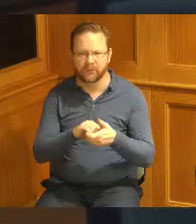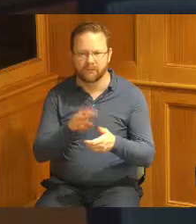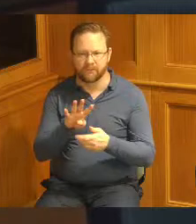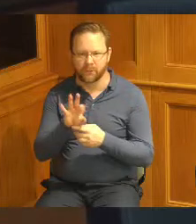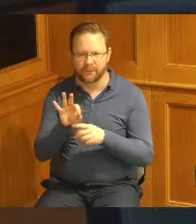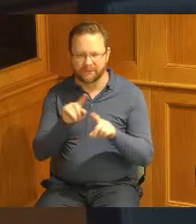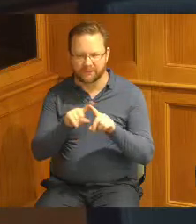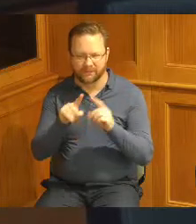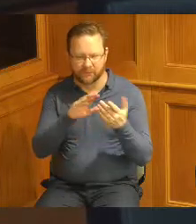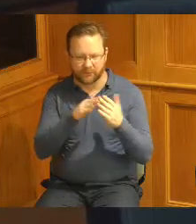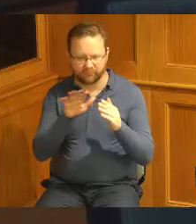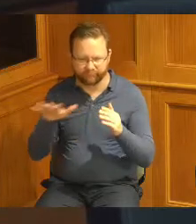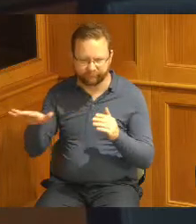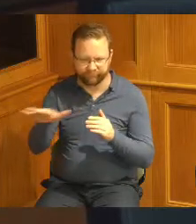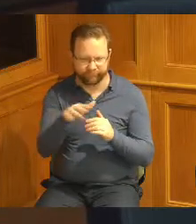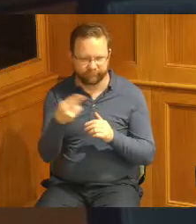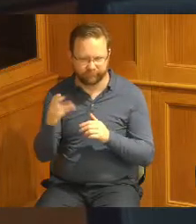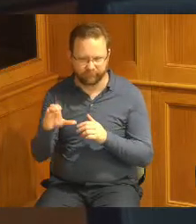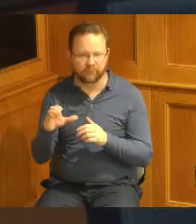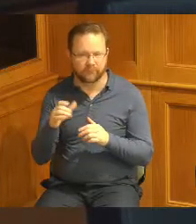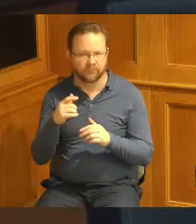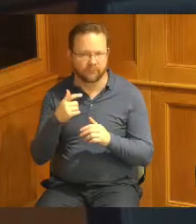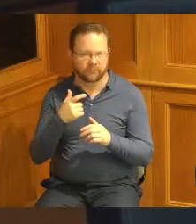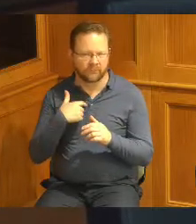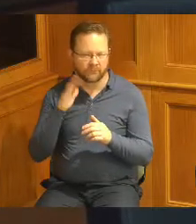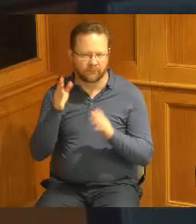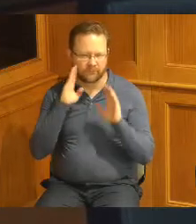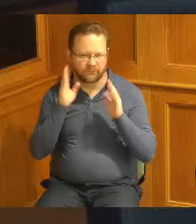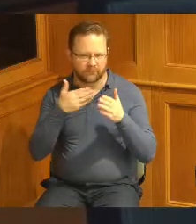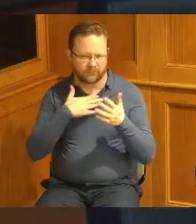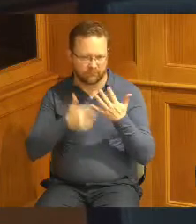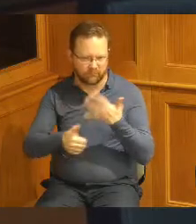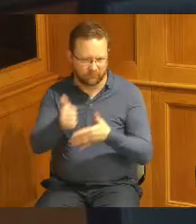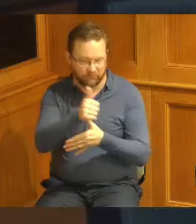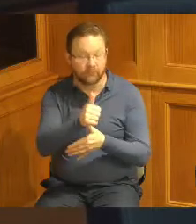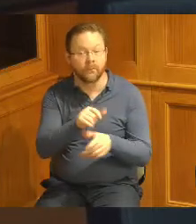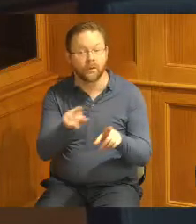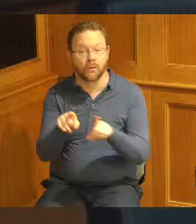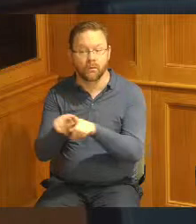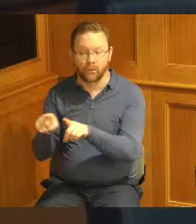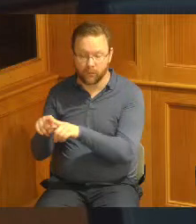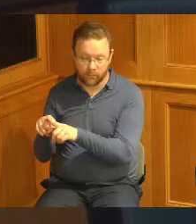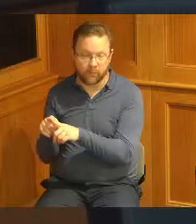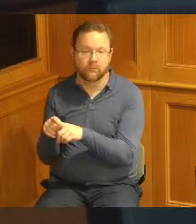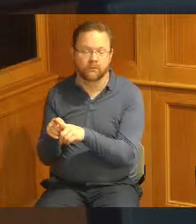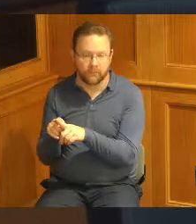in Hamilton County. And so I will be pursuing those. Also talking about